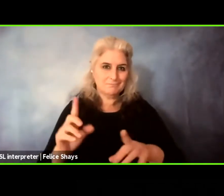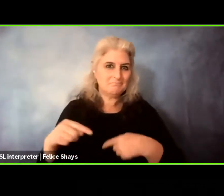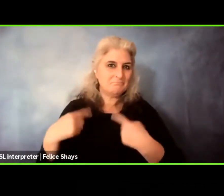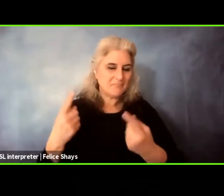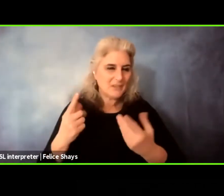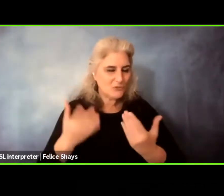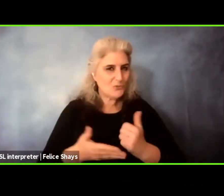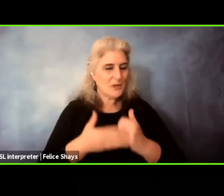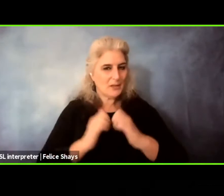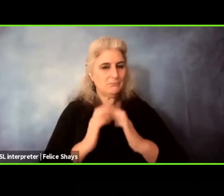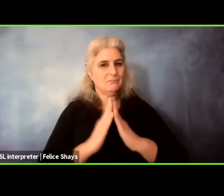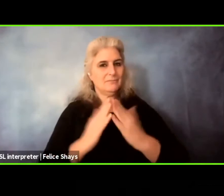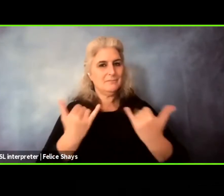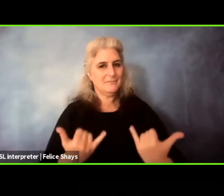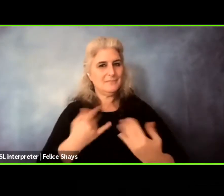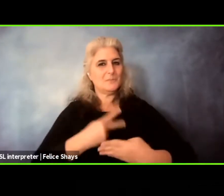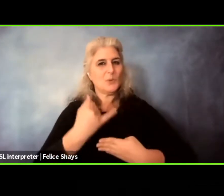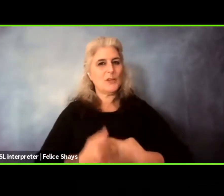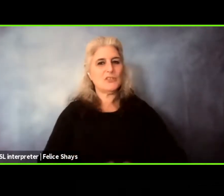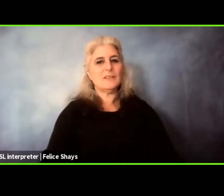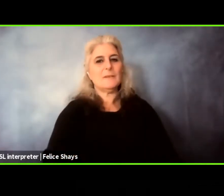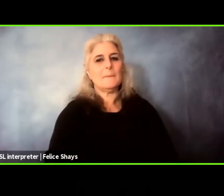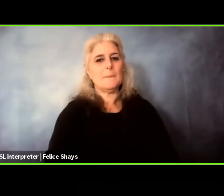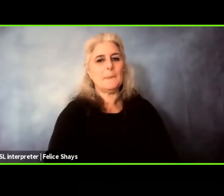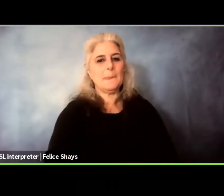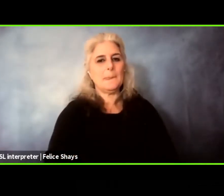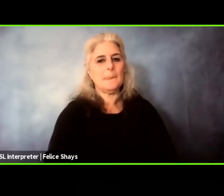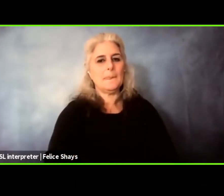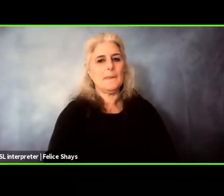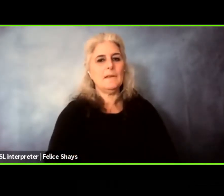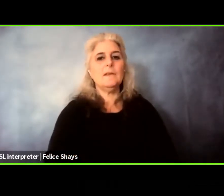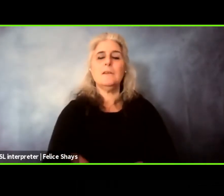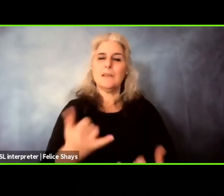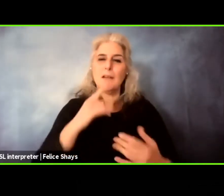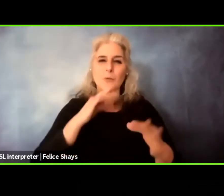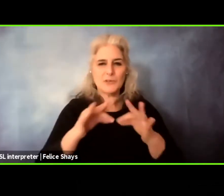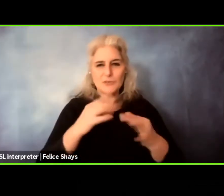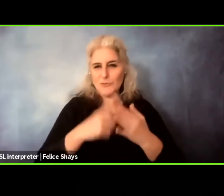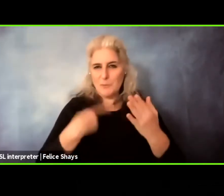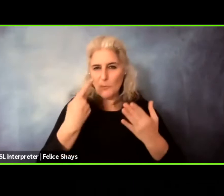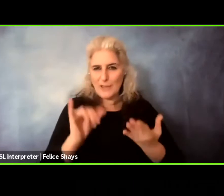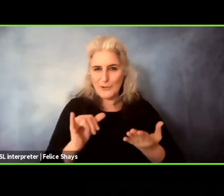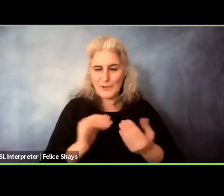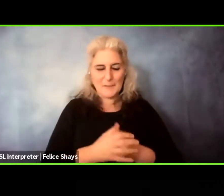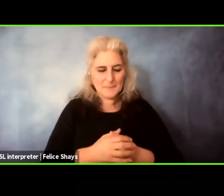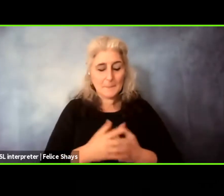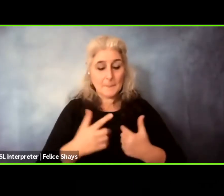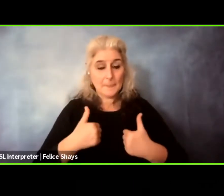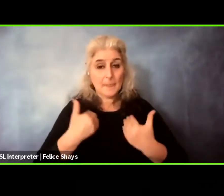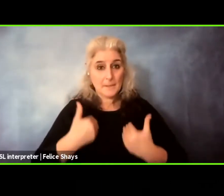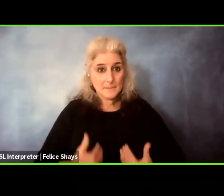happen. So to give myself a visual description, I have